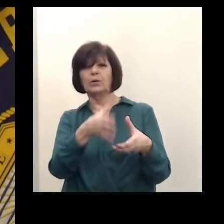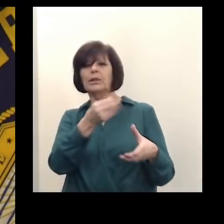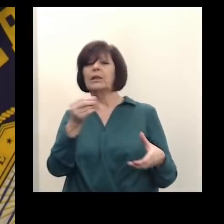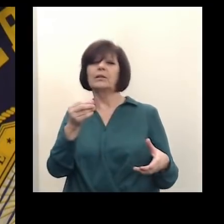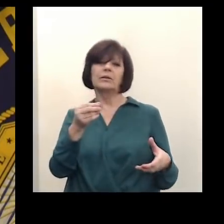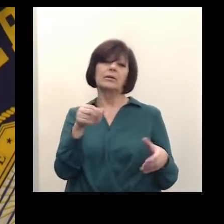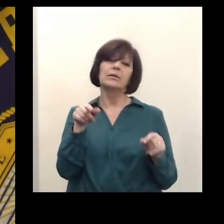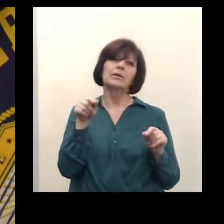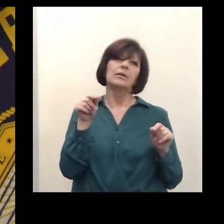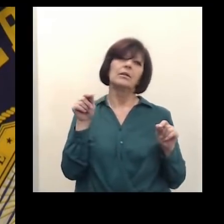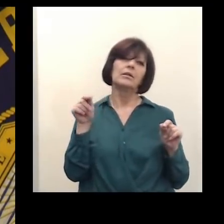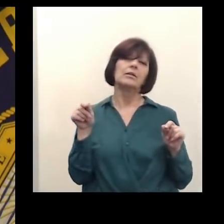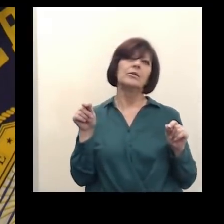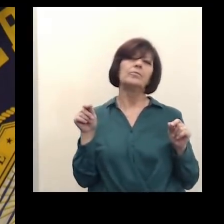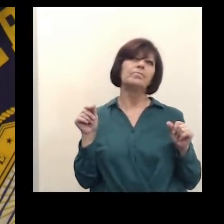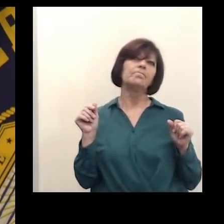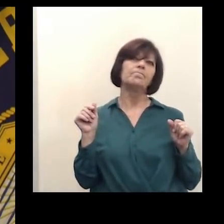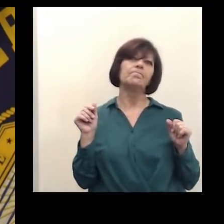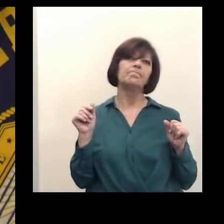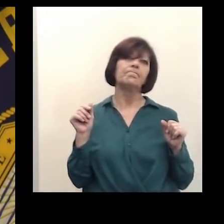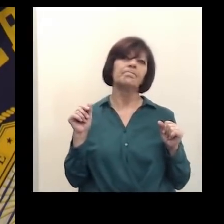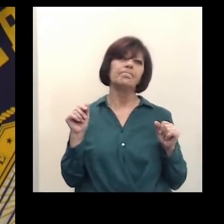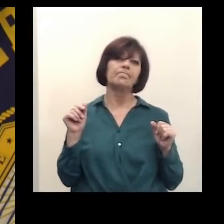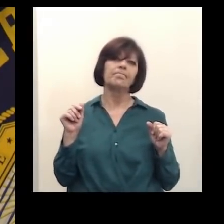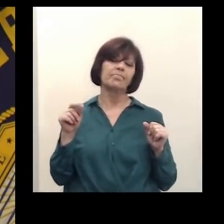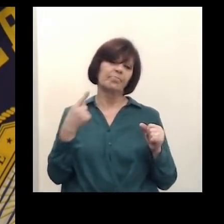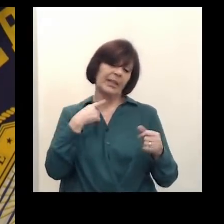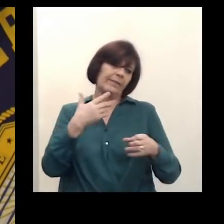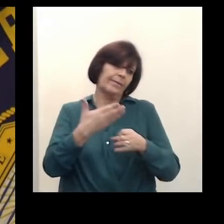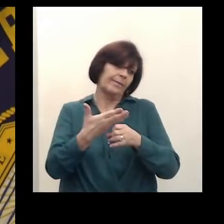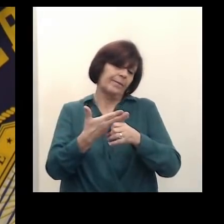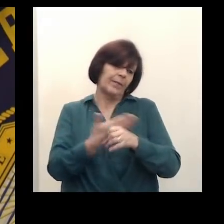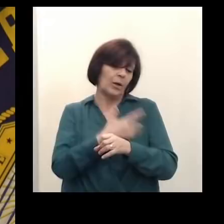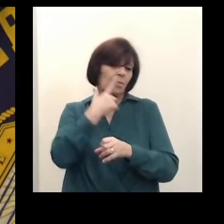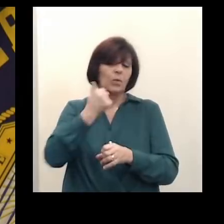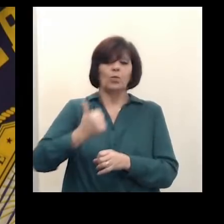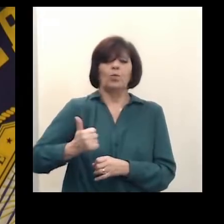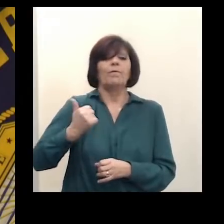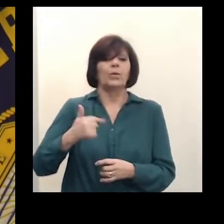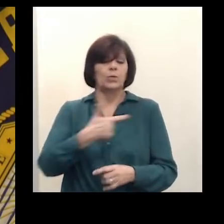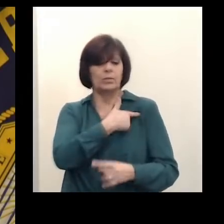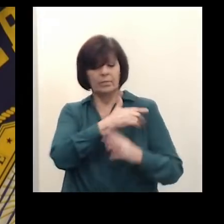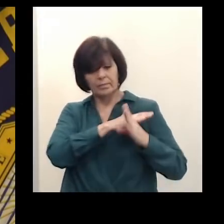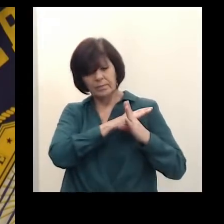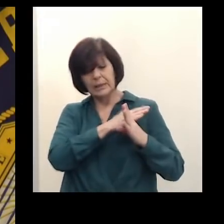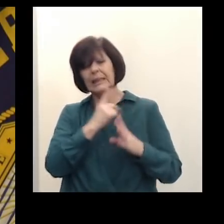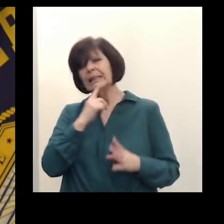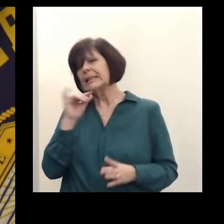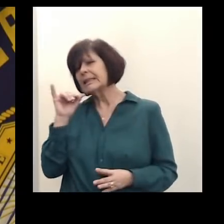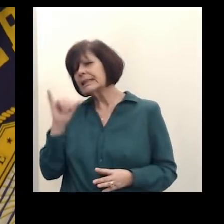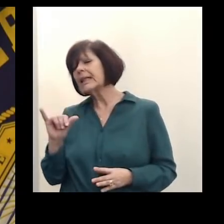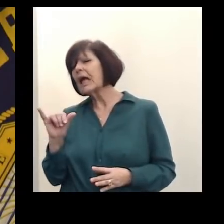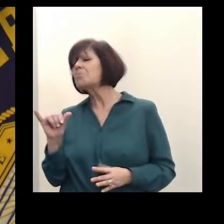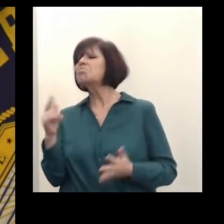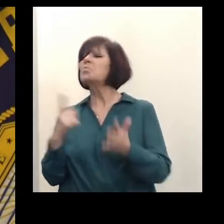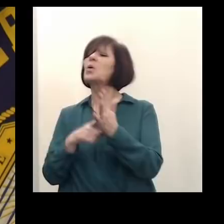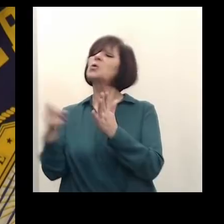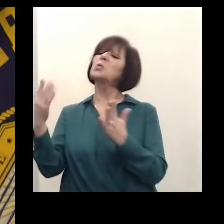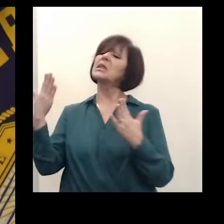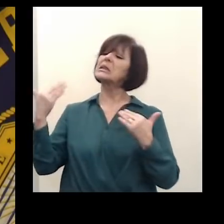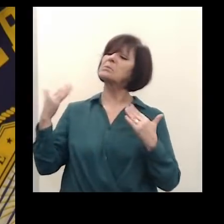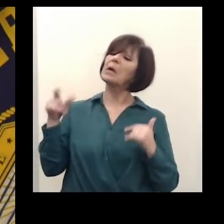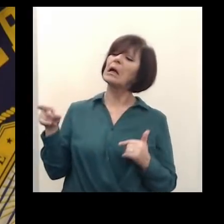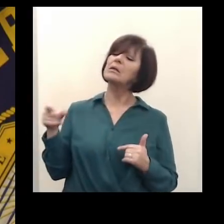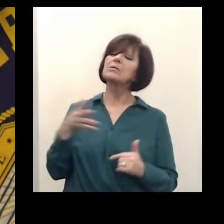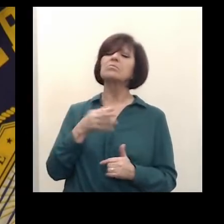workforce being lost because of refusal to get the vaccine. Is that about what you expected? And what kind